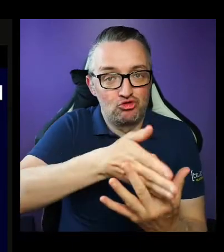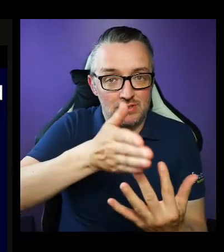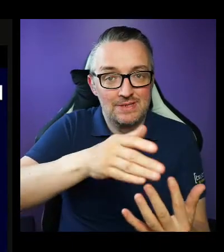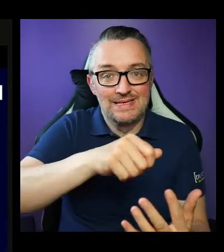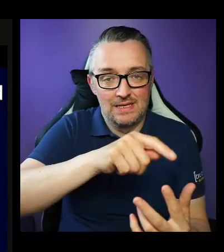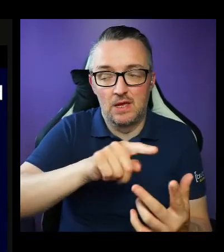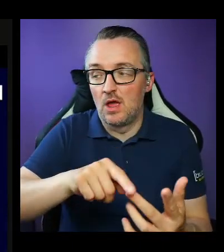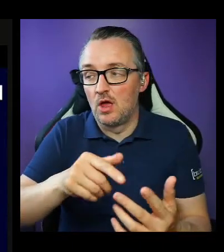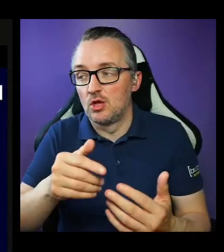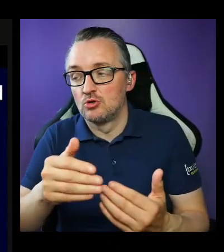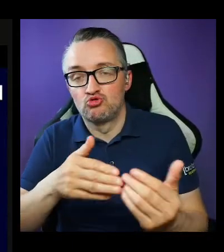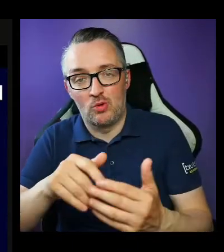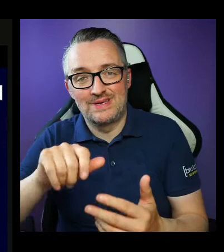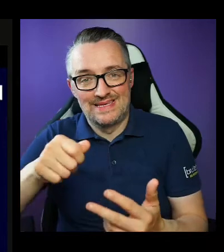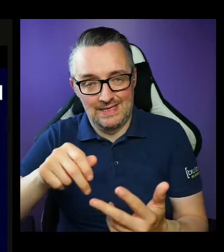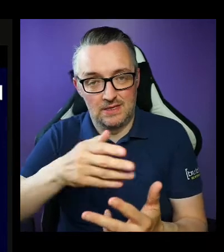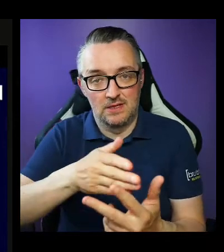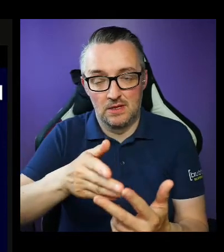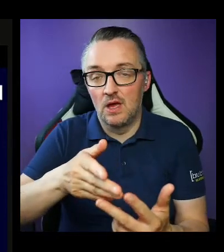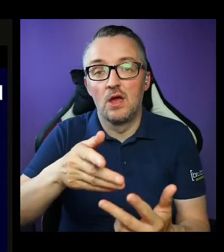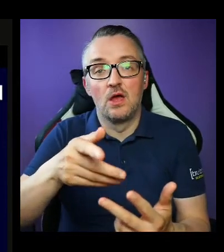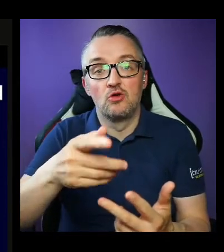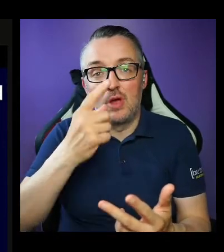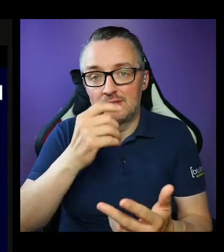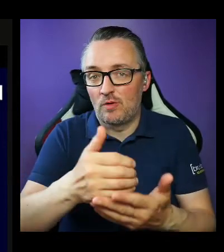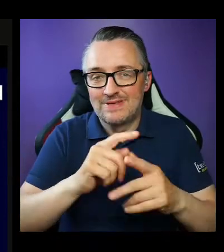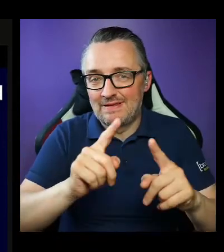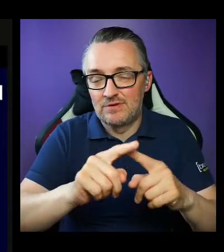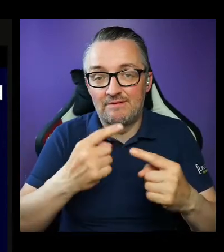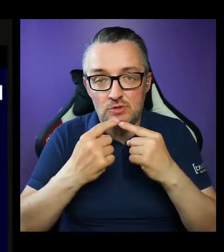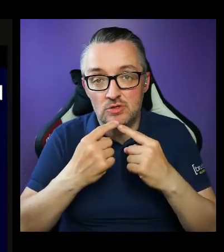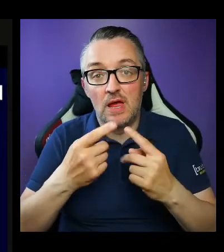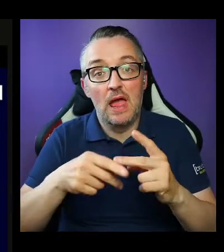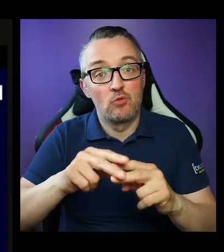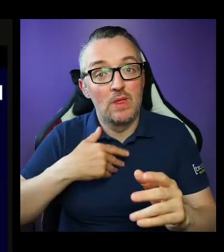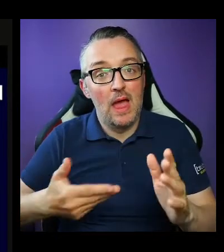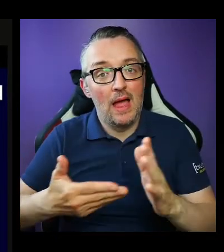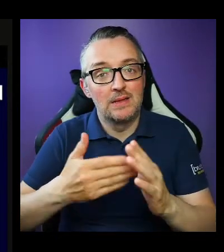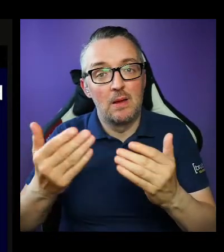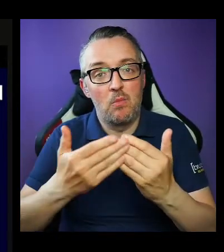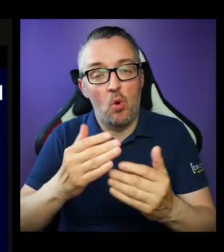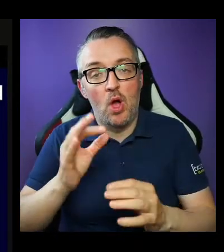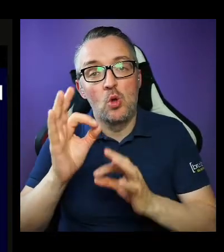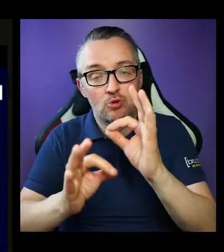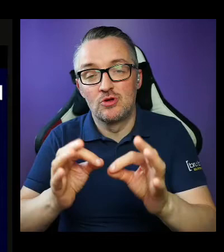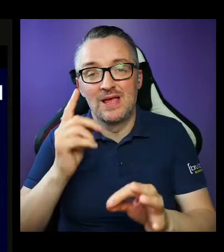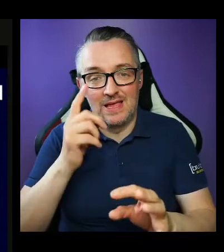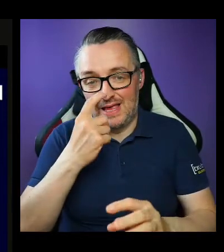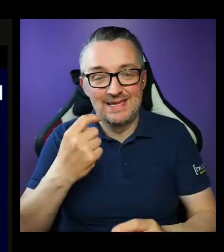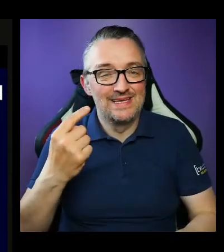can store different types of information. And then, yeah, if you add more queries that you need in here, you can easily store